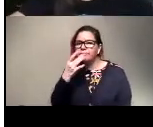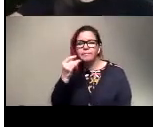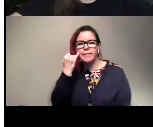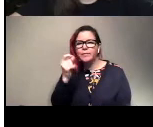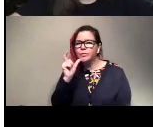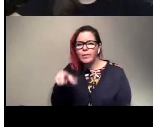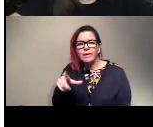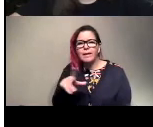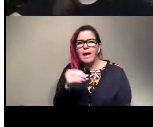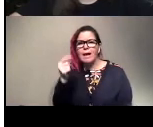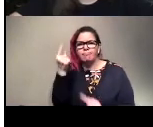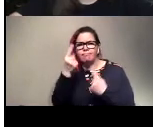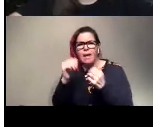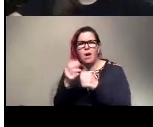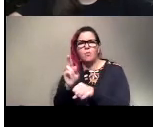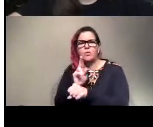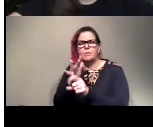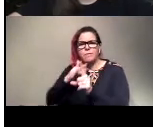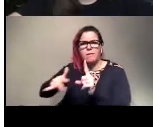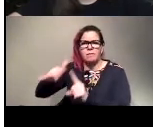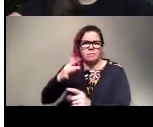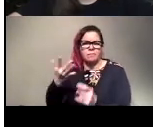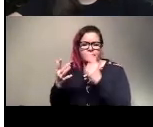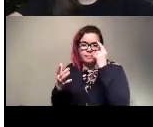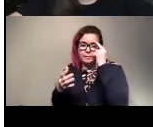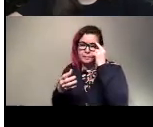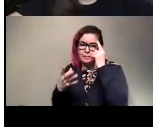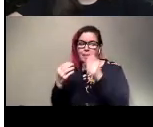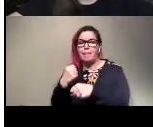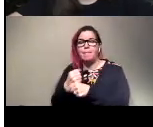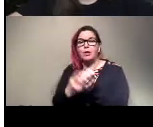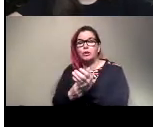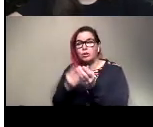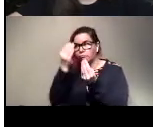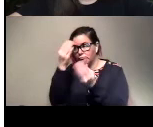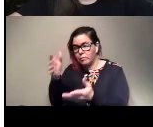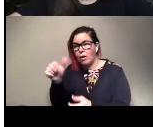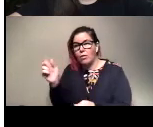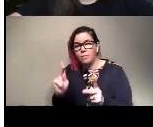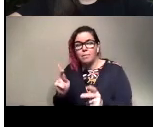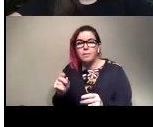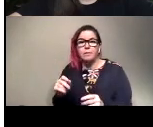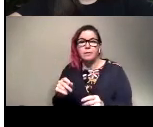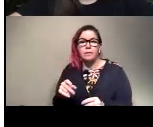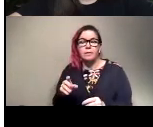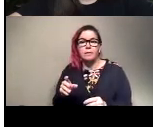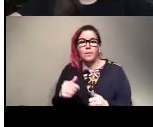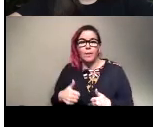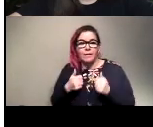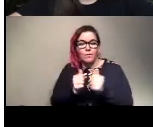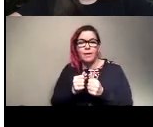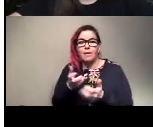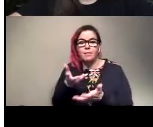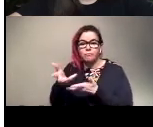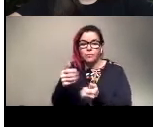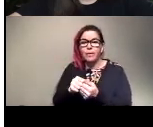about how they're being used in the environment around you, and make sure that you tell the people, you know, that you live with and that you interact with,